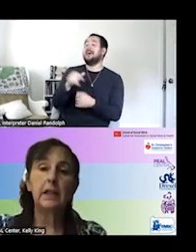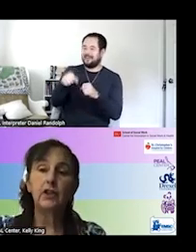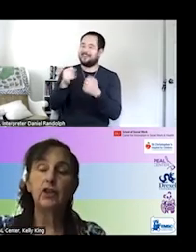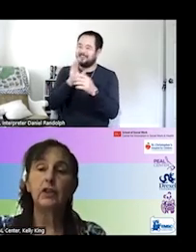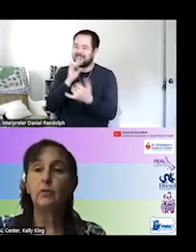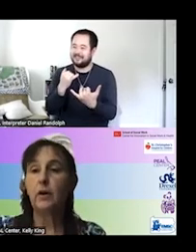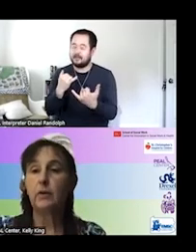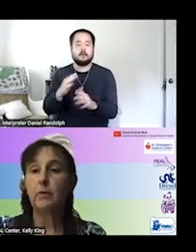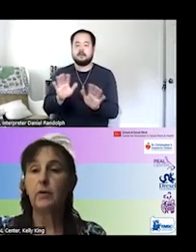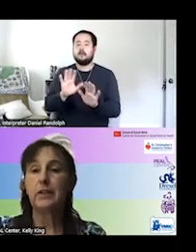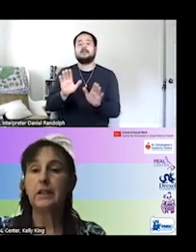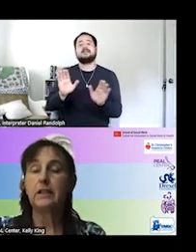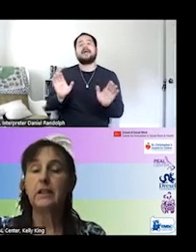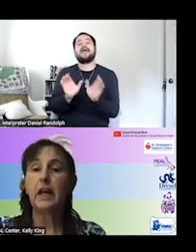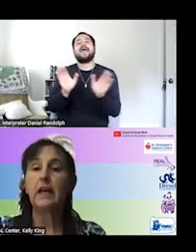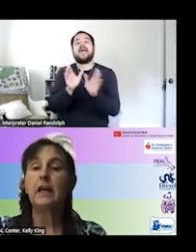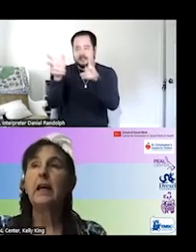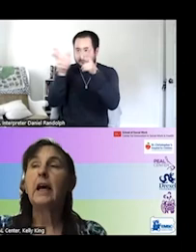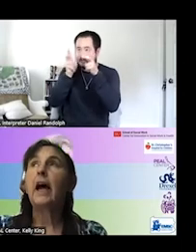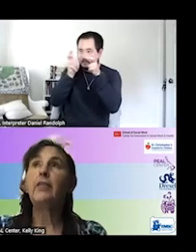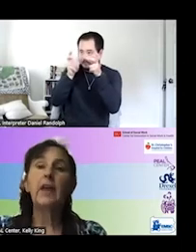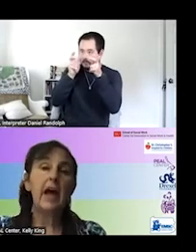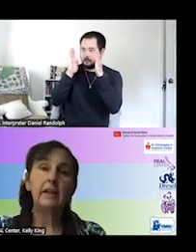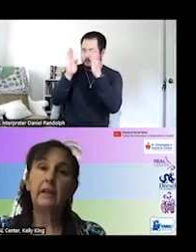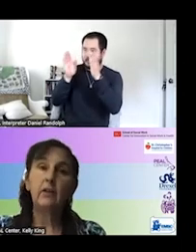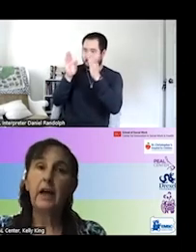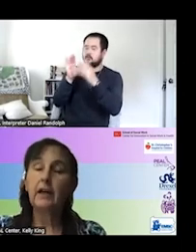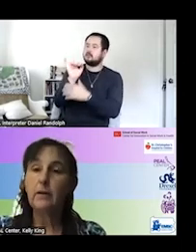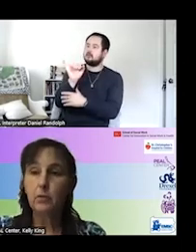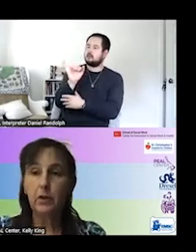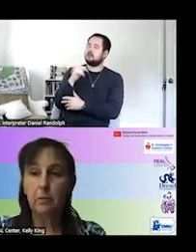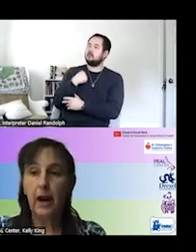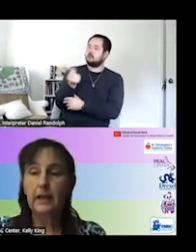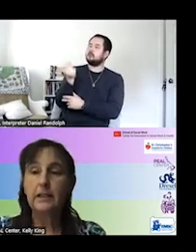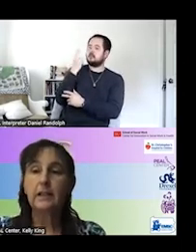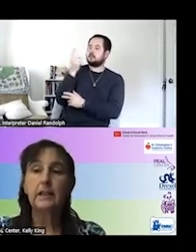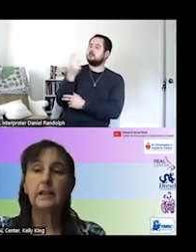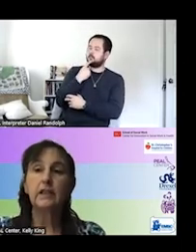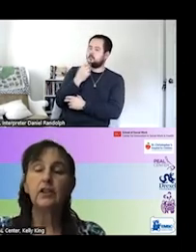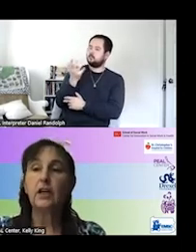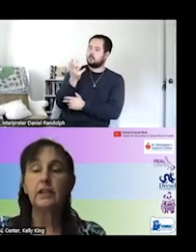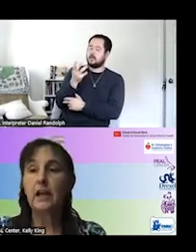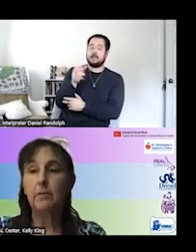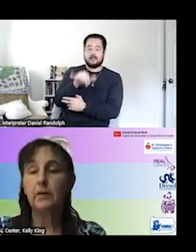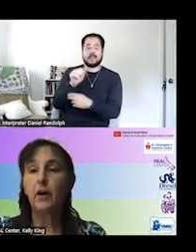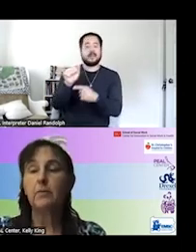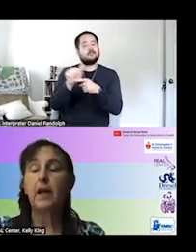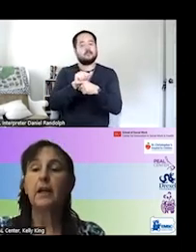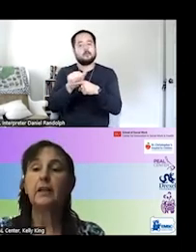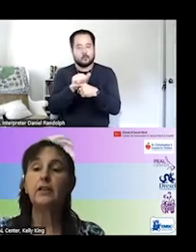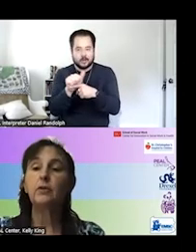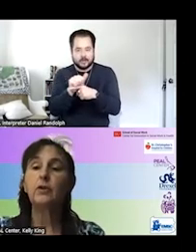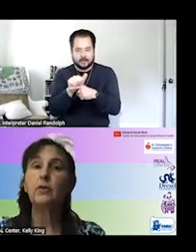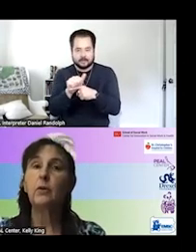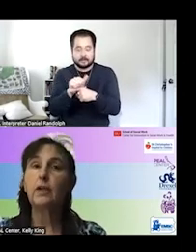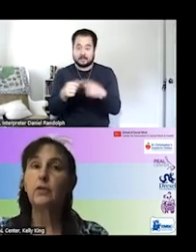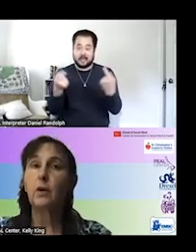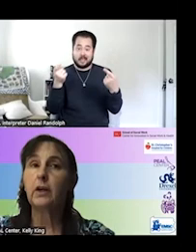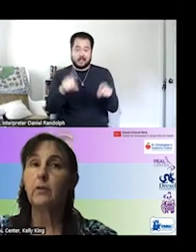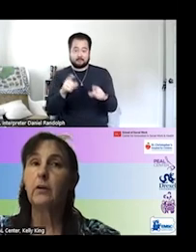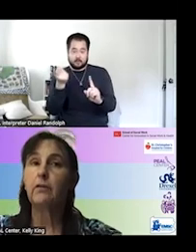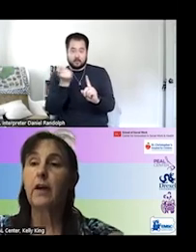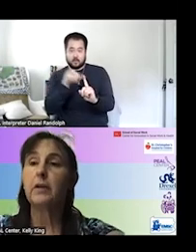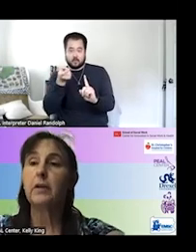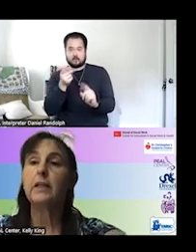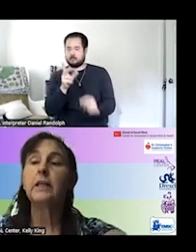paying attention to what the person is saying. And that, that comes with practice. It just doesn't happen automatically. So do, as you're